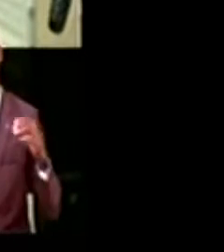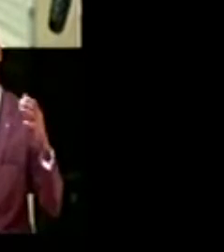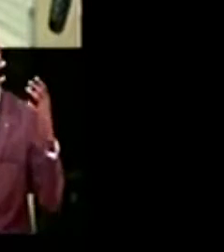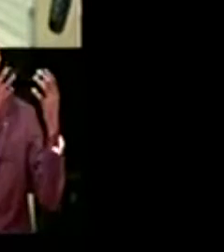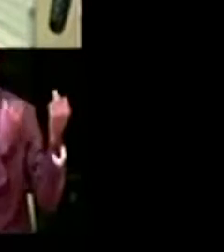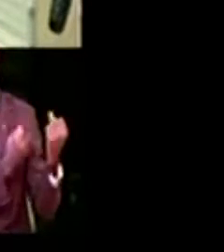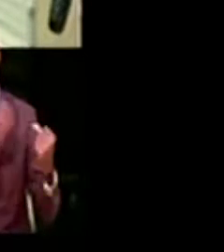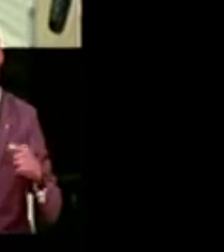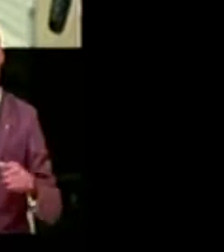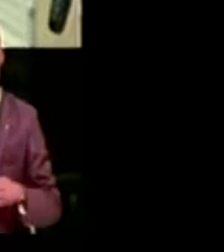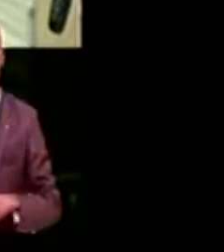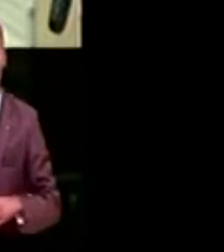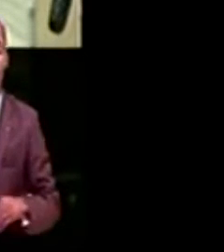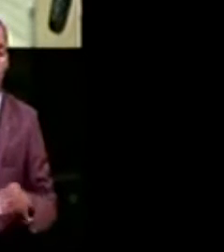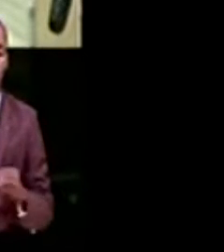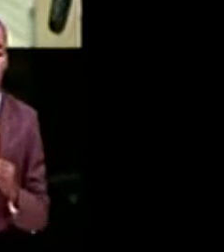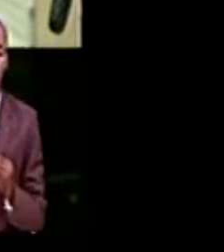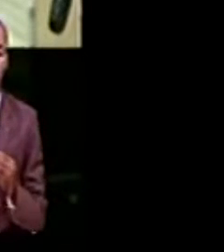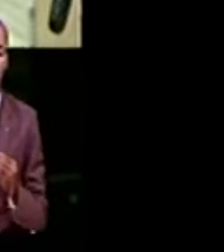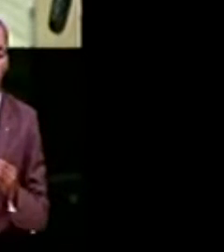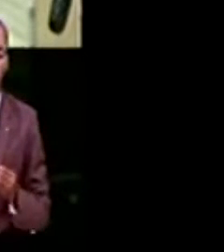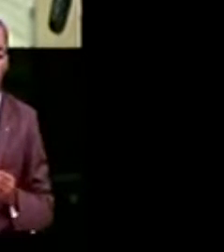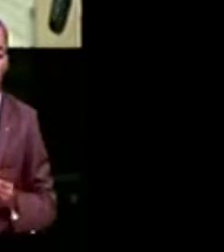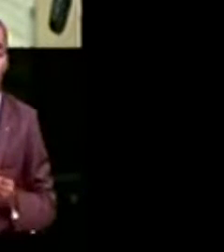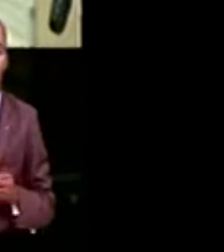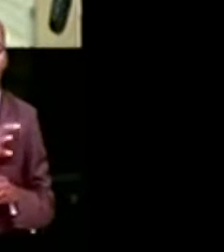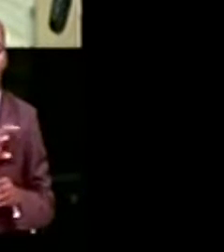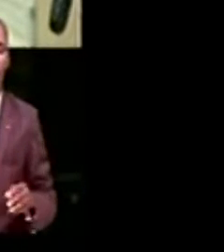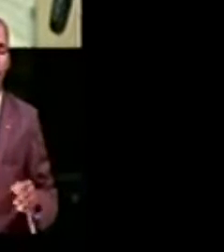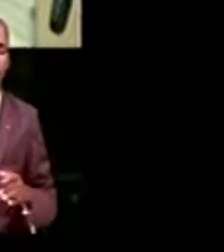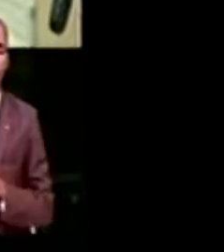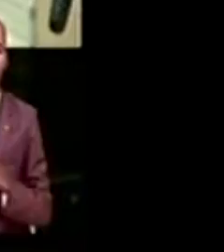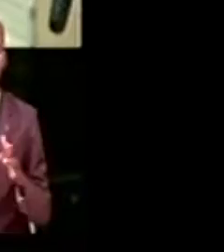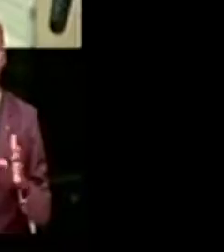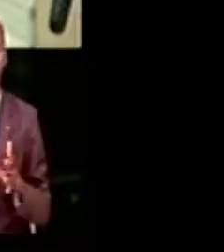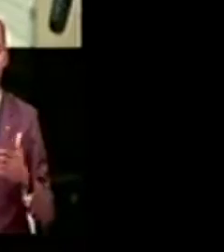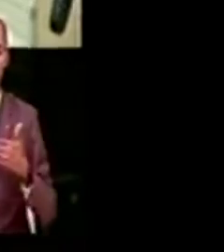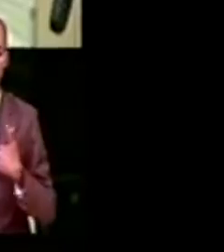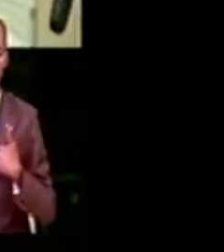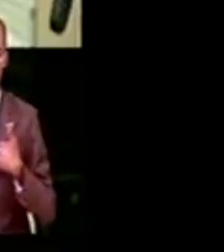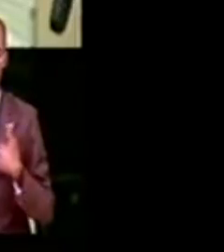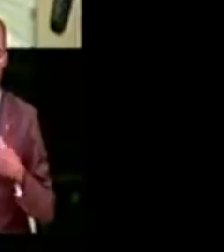Christ Jesus had the power, I trust him